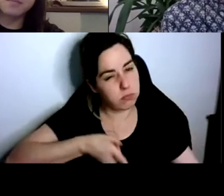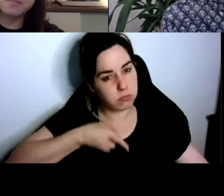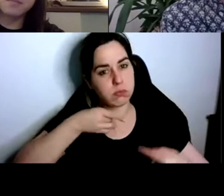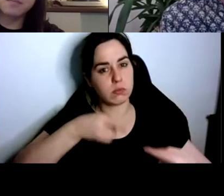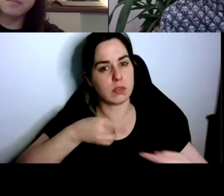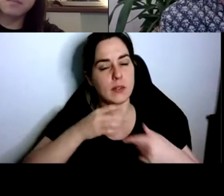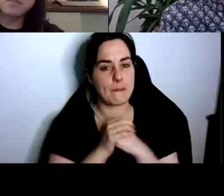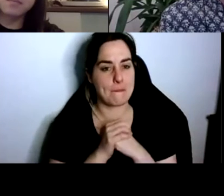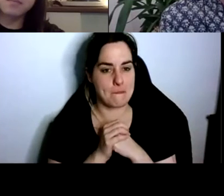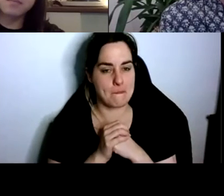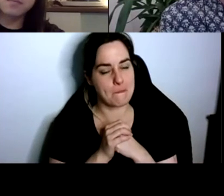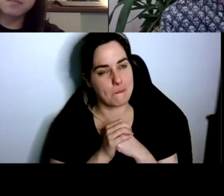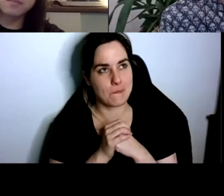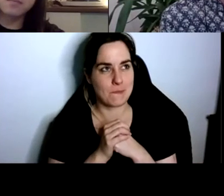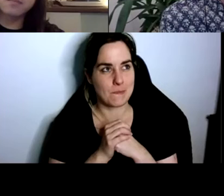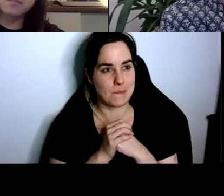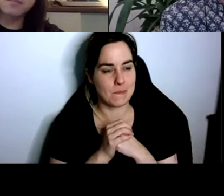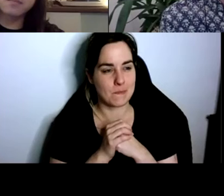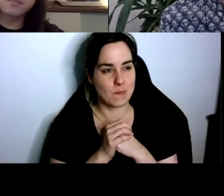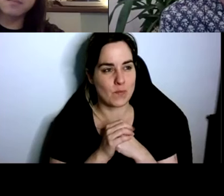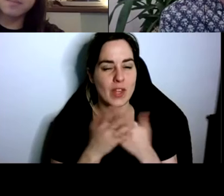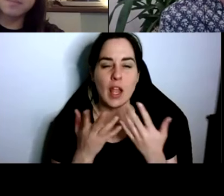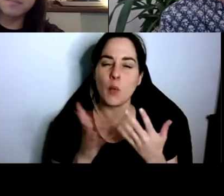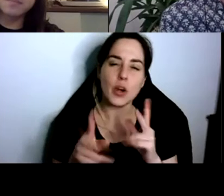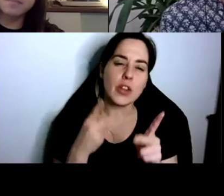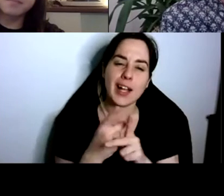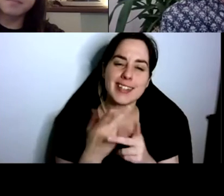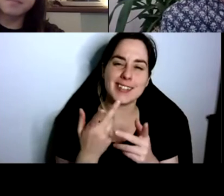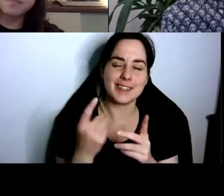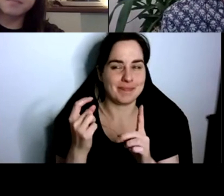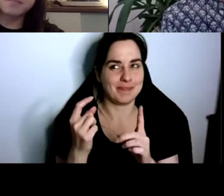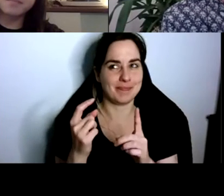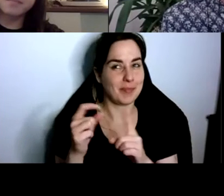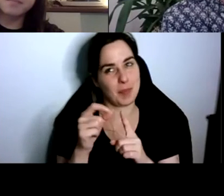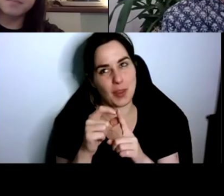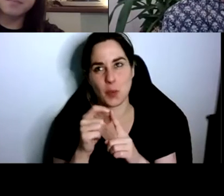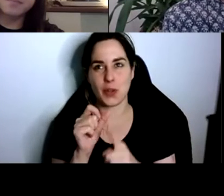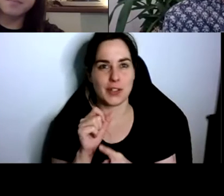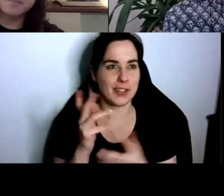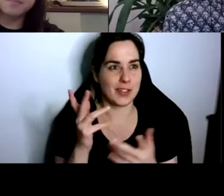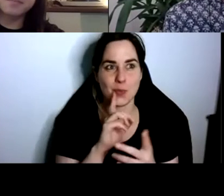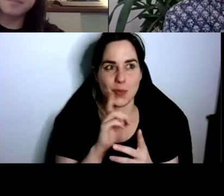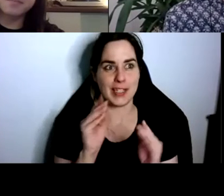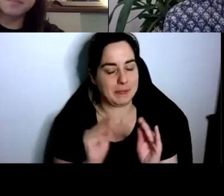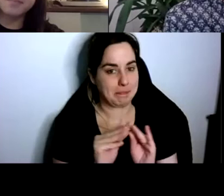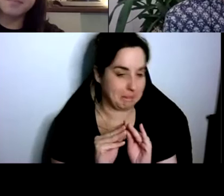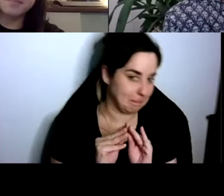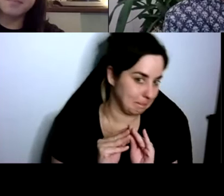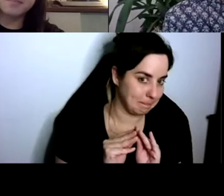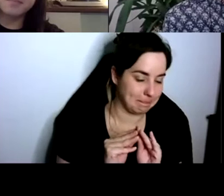it's a very loaded term, but radical possibilities. At the same time, what are the